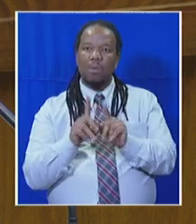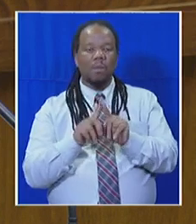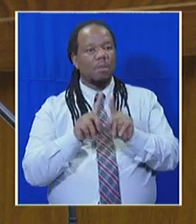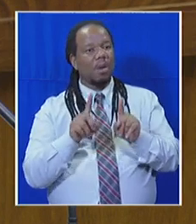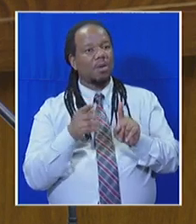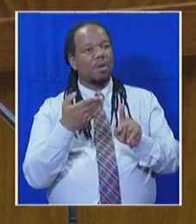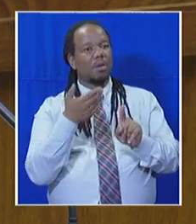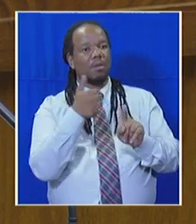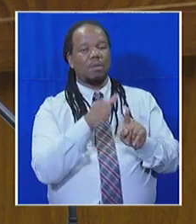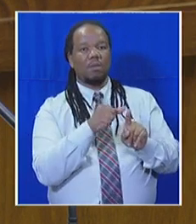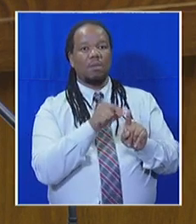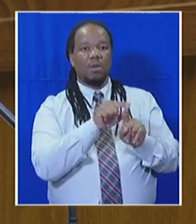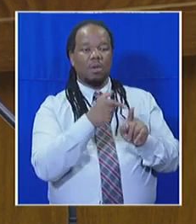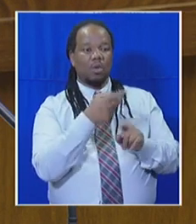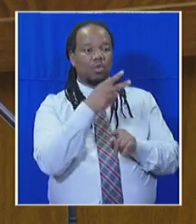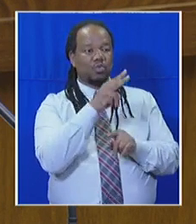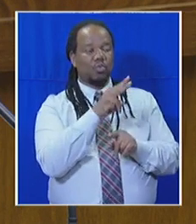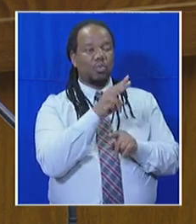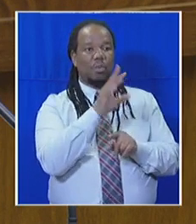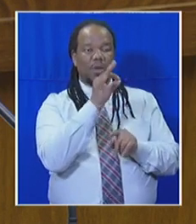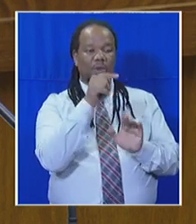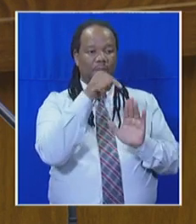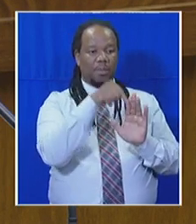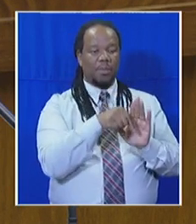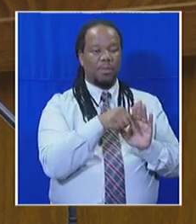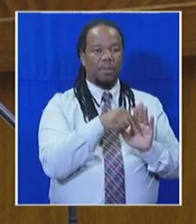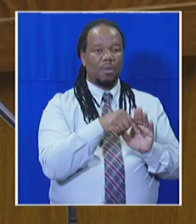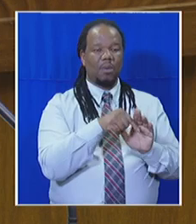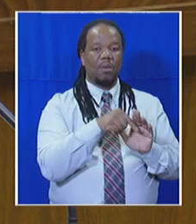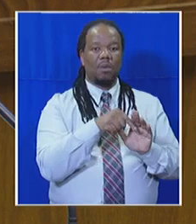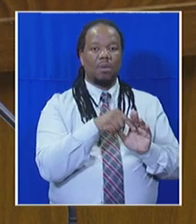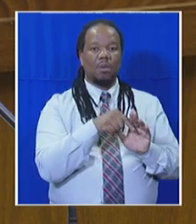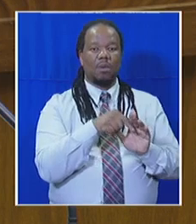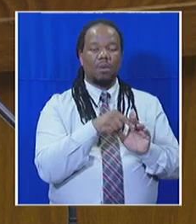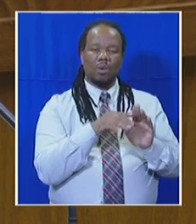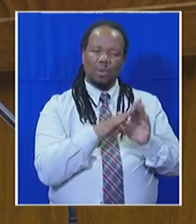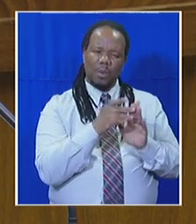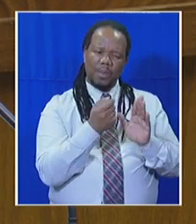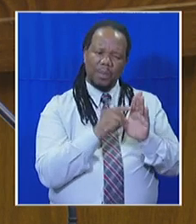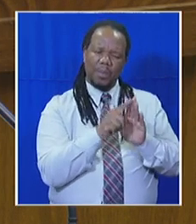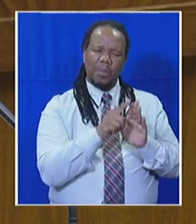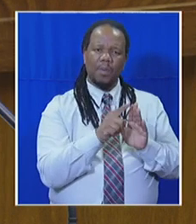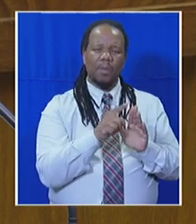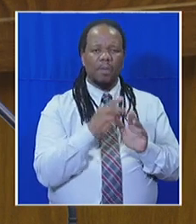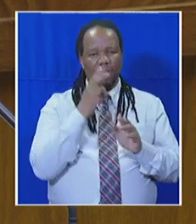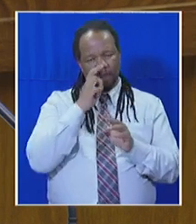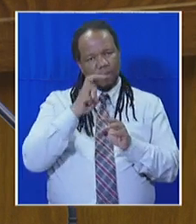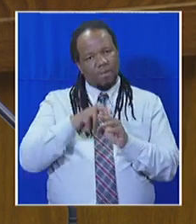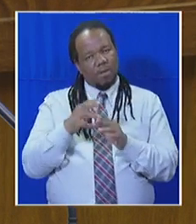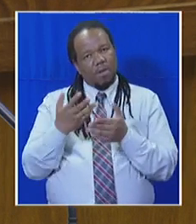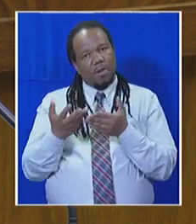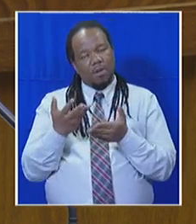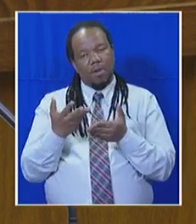the overshot 2% initially projected was even necessary. There was no basis for